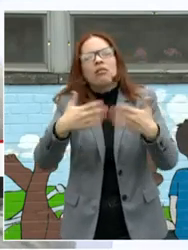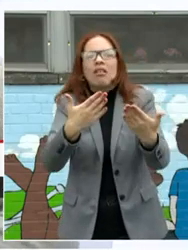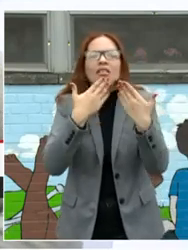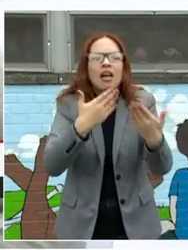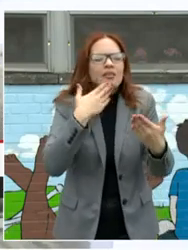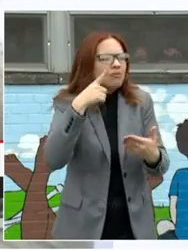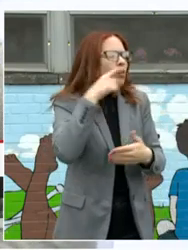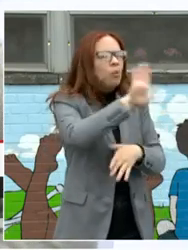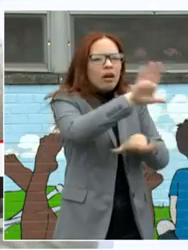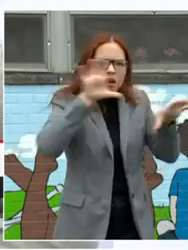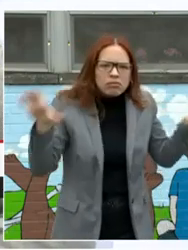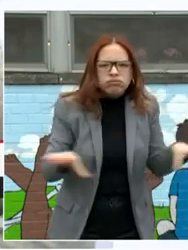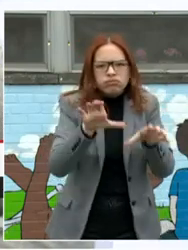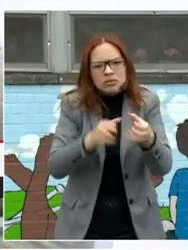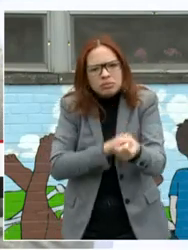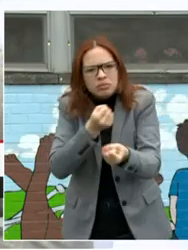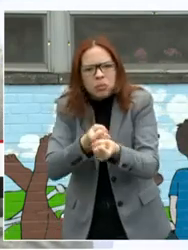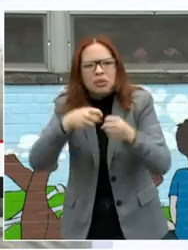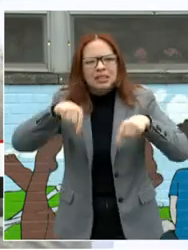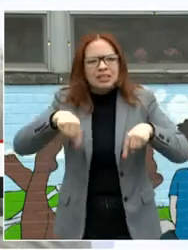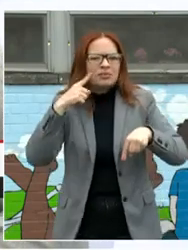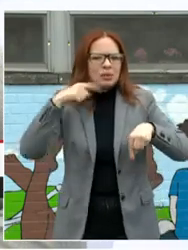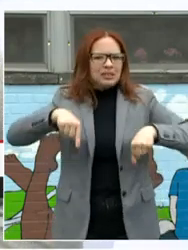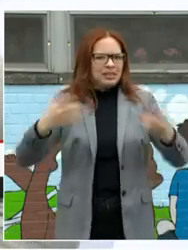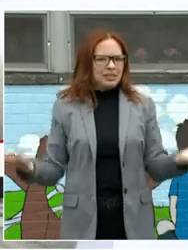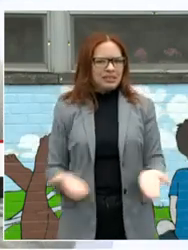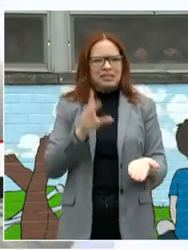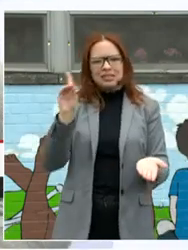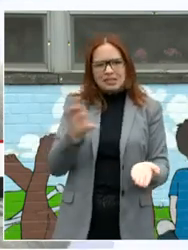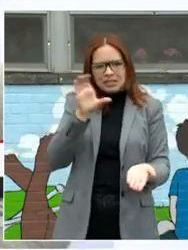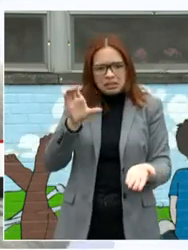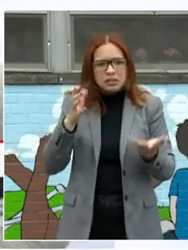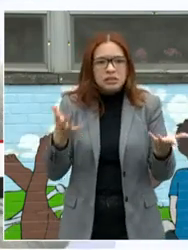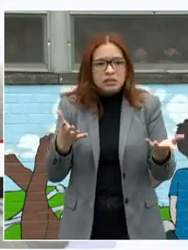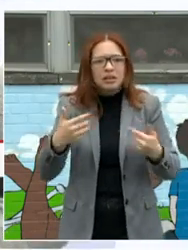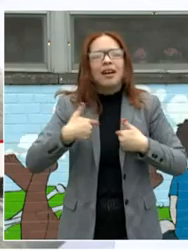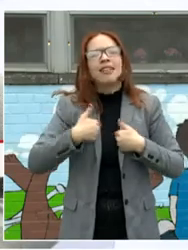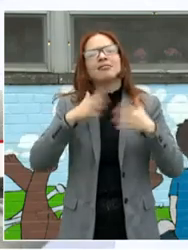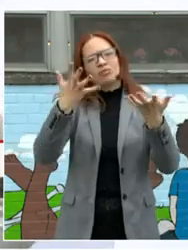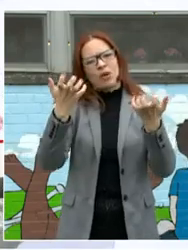community. And it is my pleasure to welcome Mayor Bowser to our center.